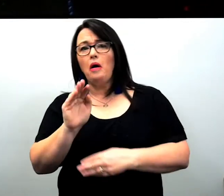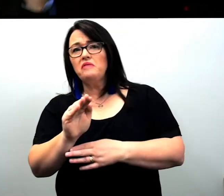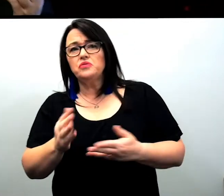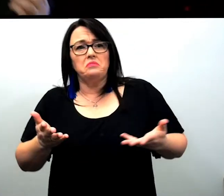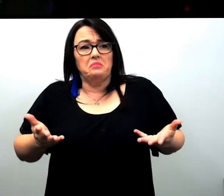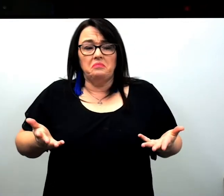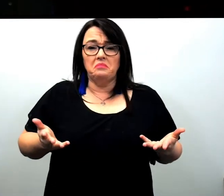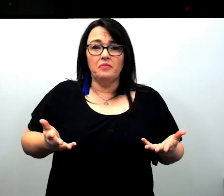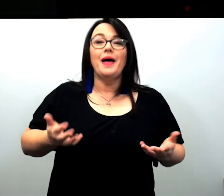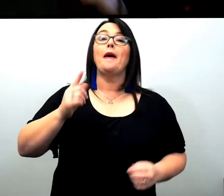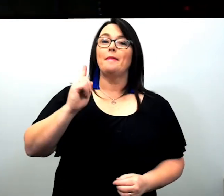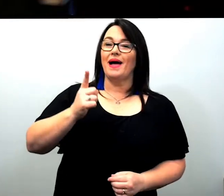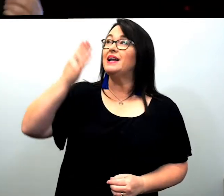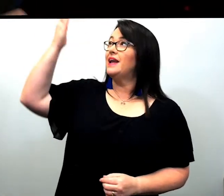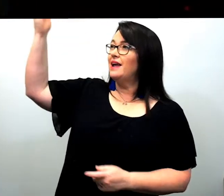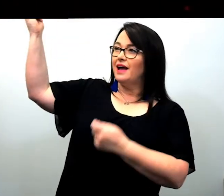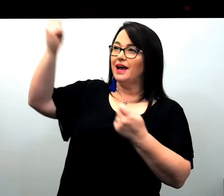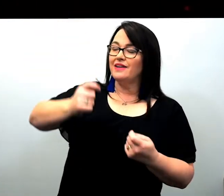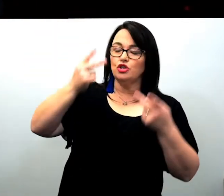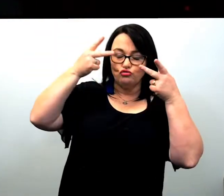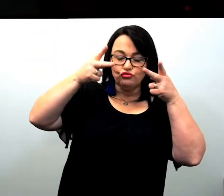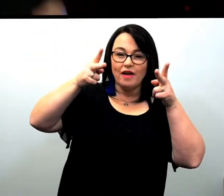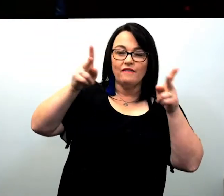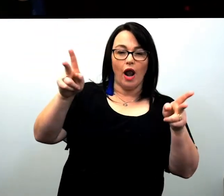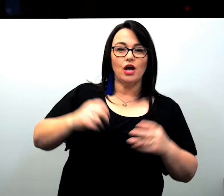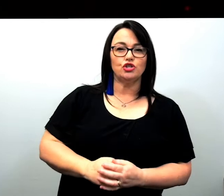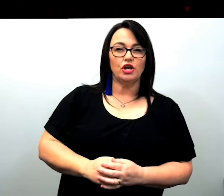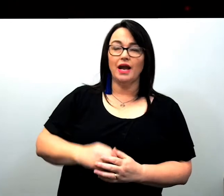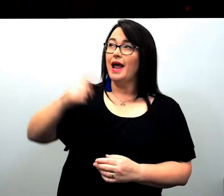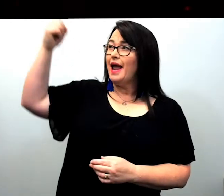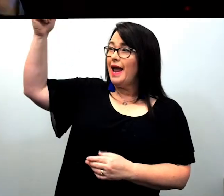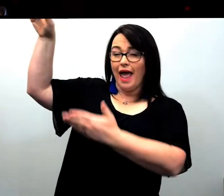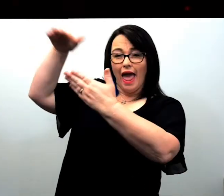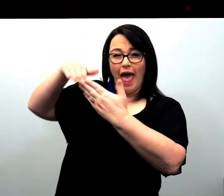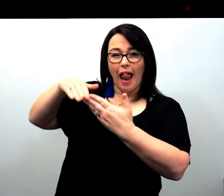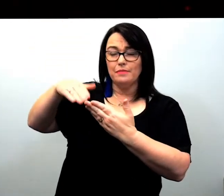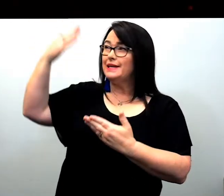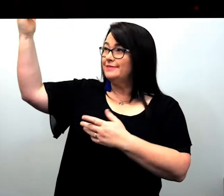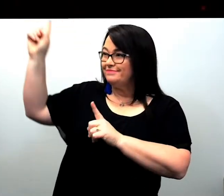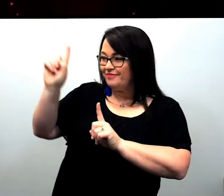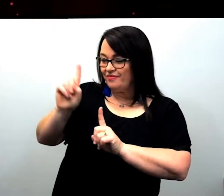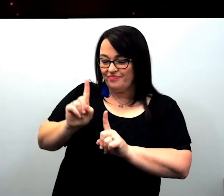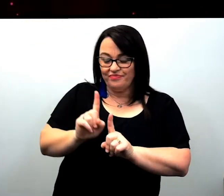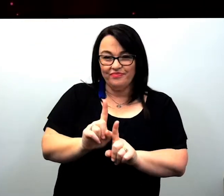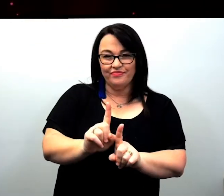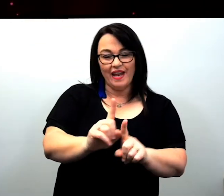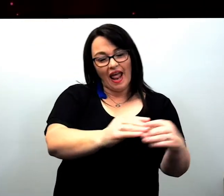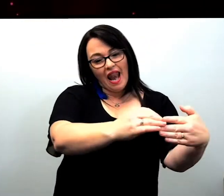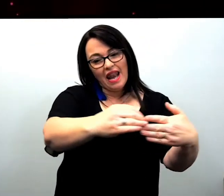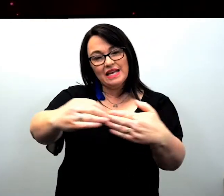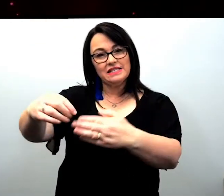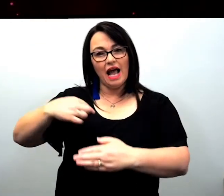one who brings revelation. He is our advocate. He is the one who comes alongside. He is the one who leads us into all truth.